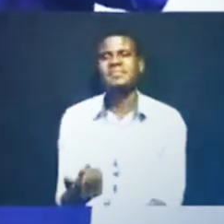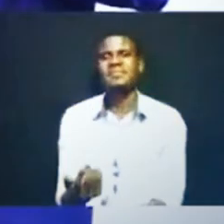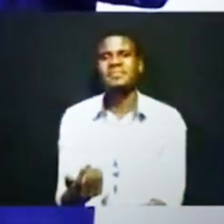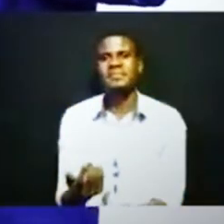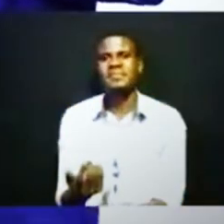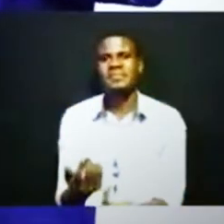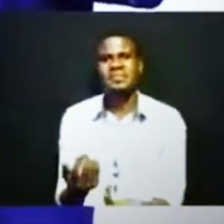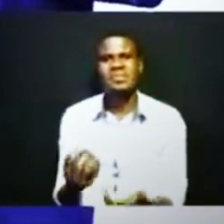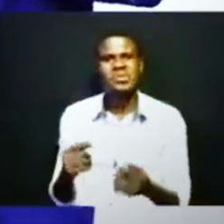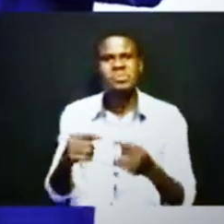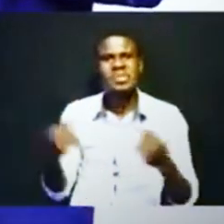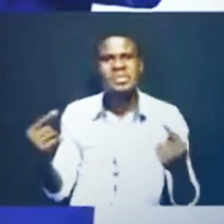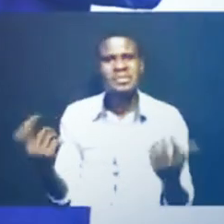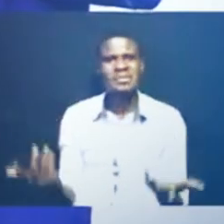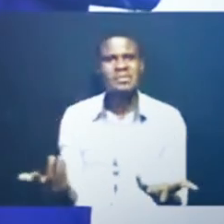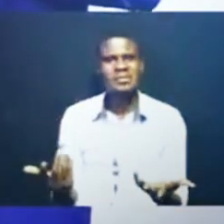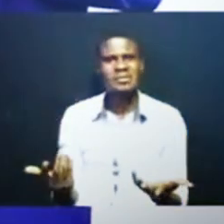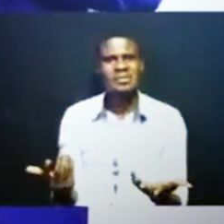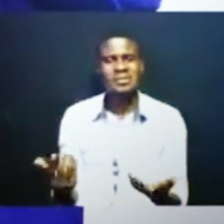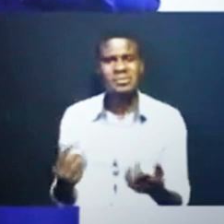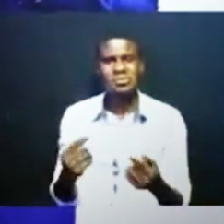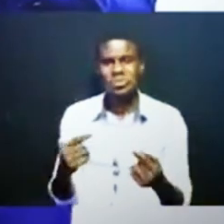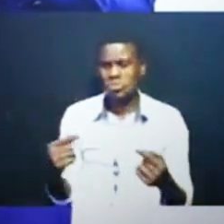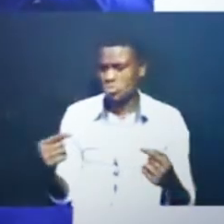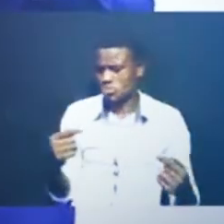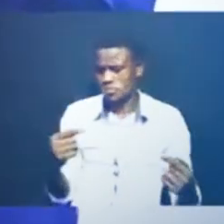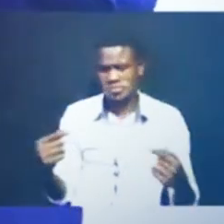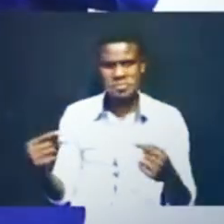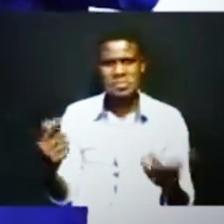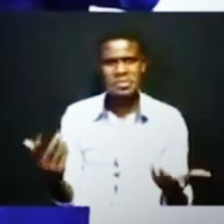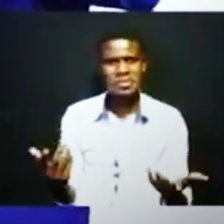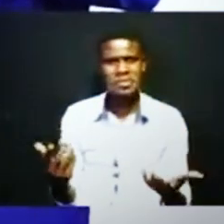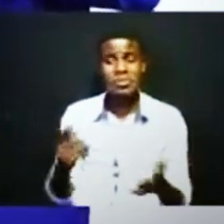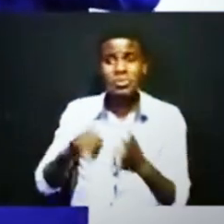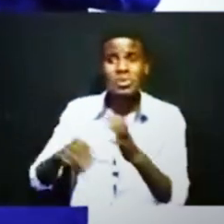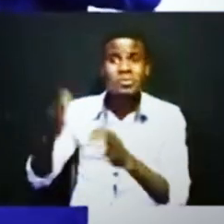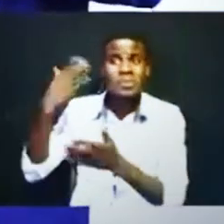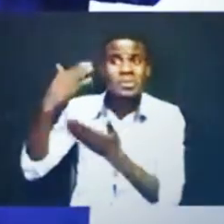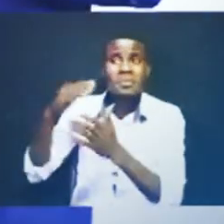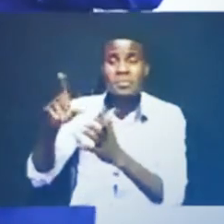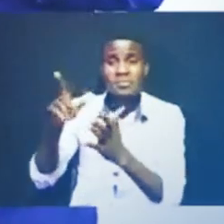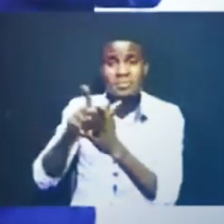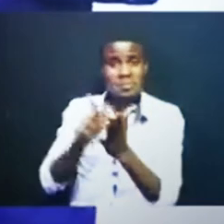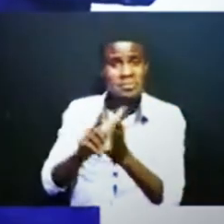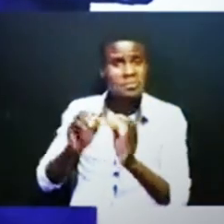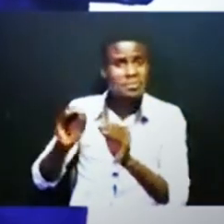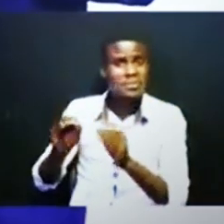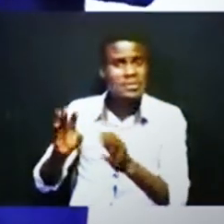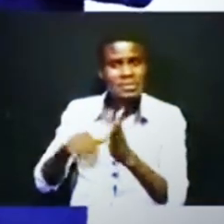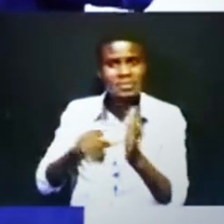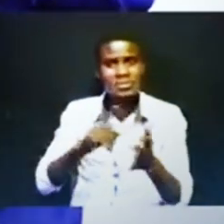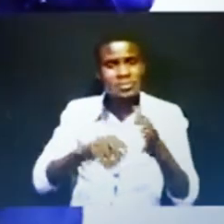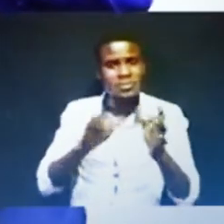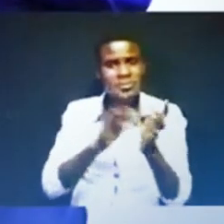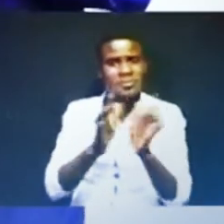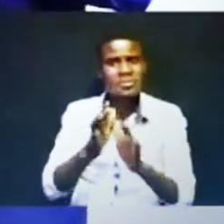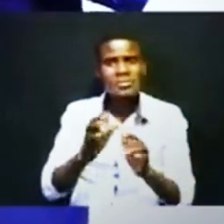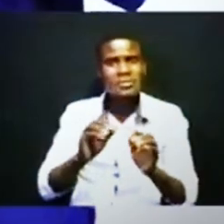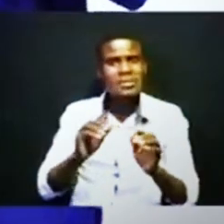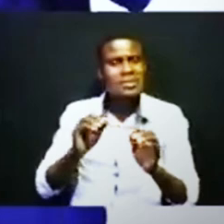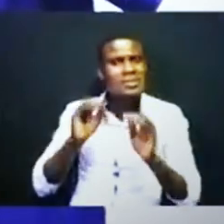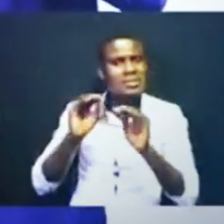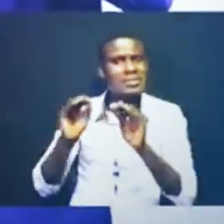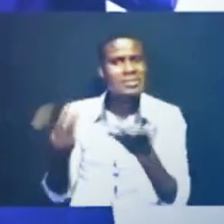le woni ya, wase na midye, mesemo se, mwene obonifu wano niyesi, na diye obe paye wasuni femu no, dani